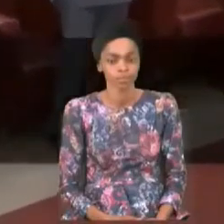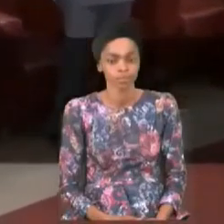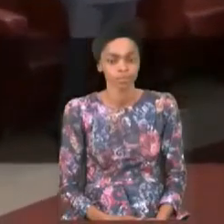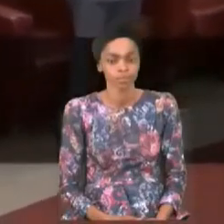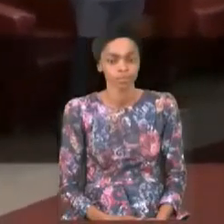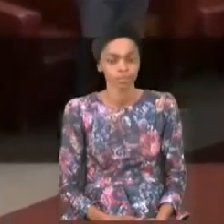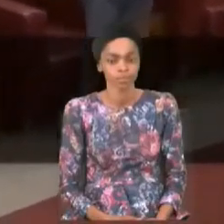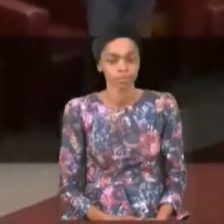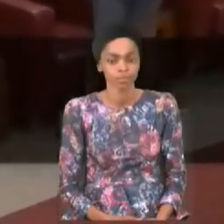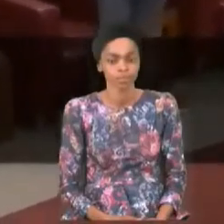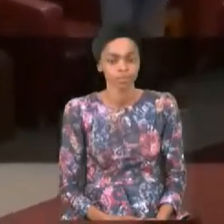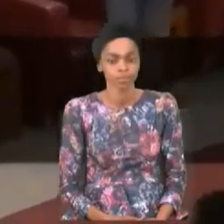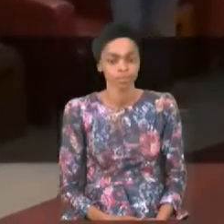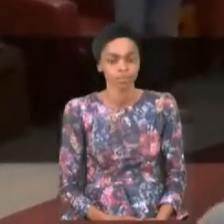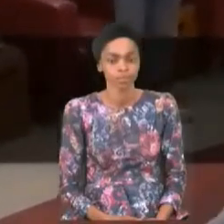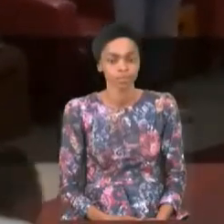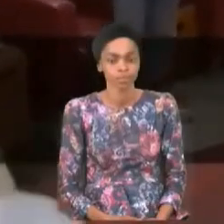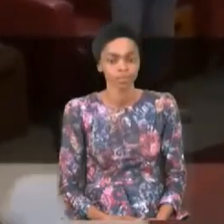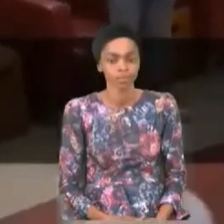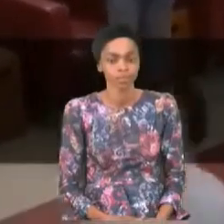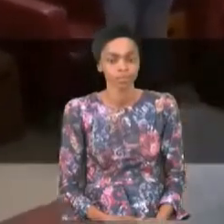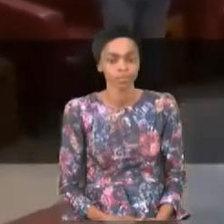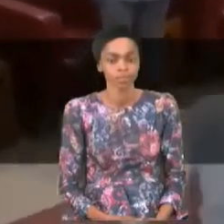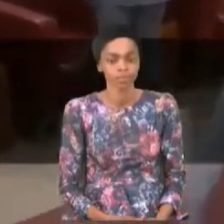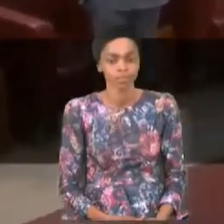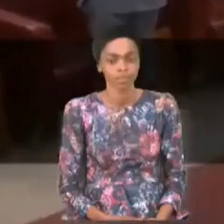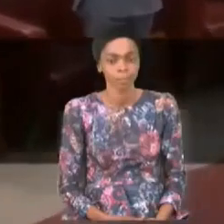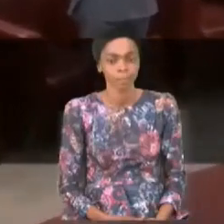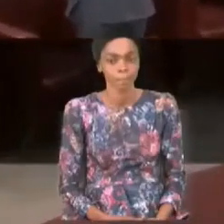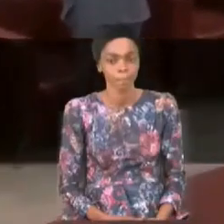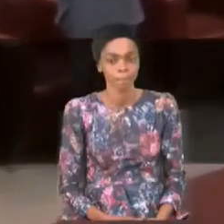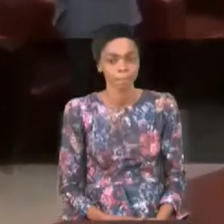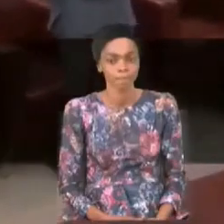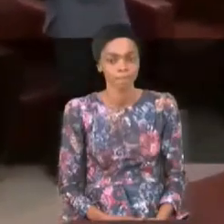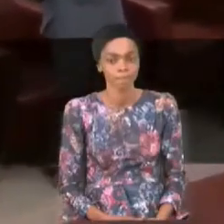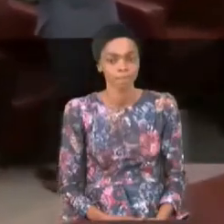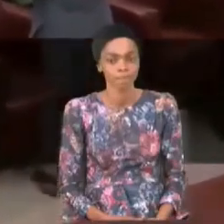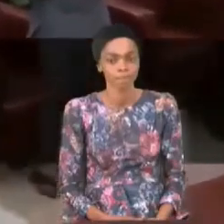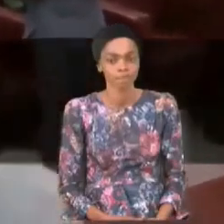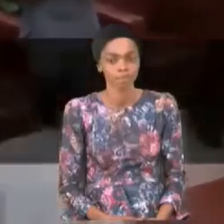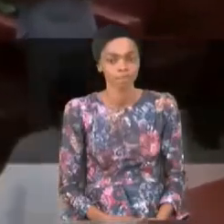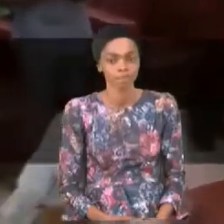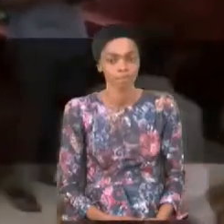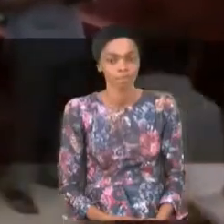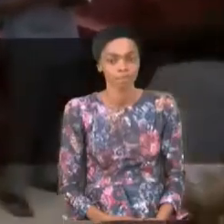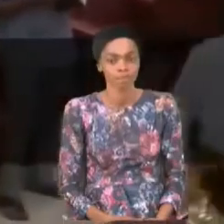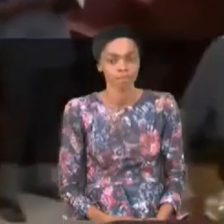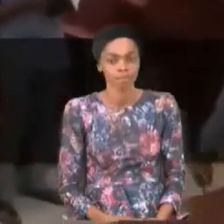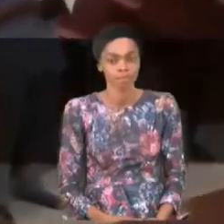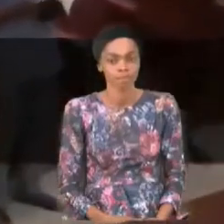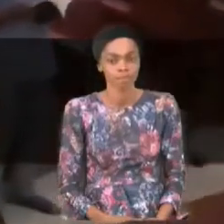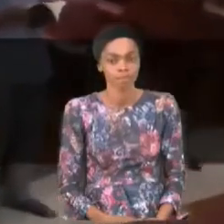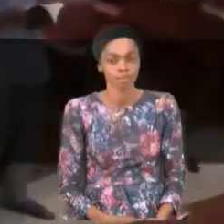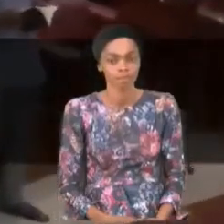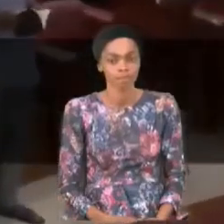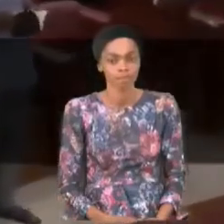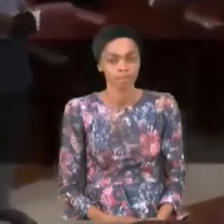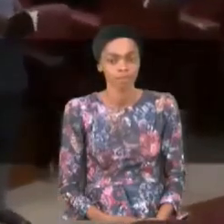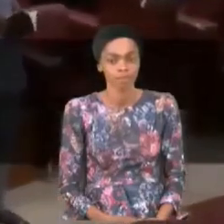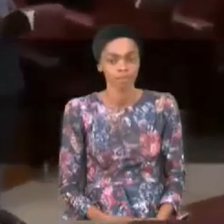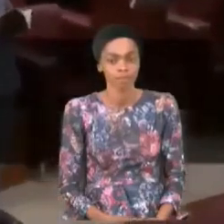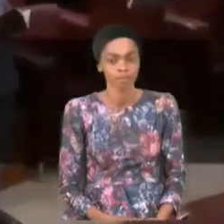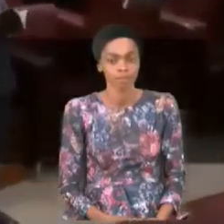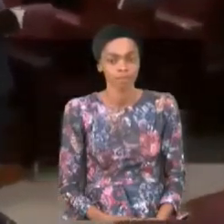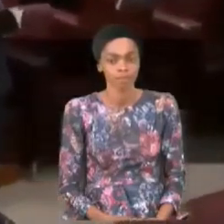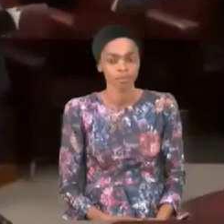has trod. With the balm of his counsel and strength to renew,